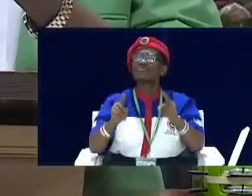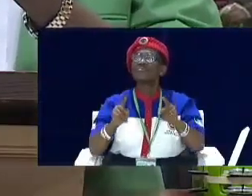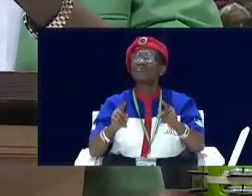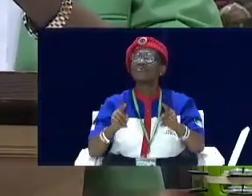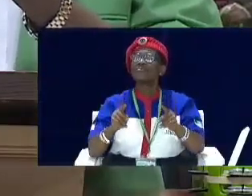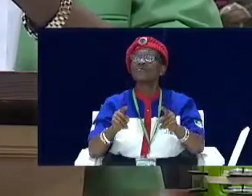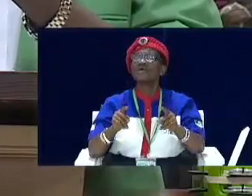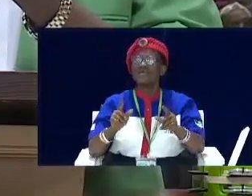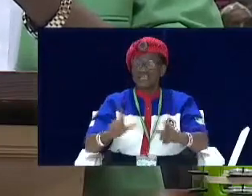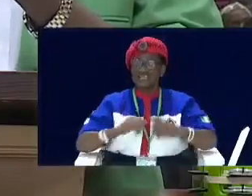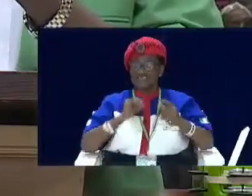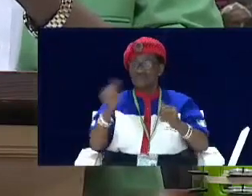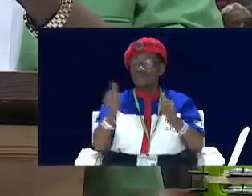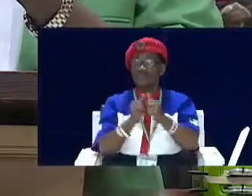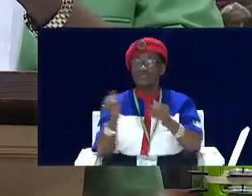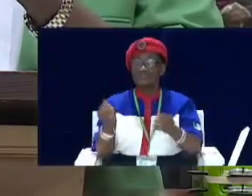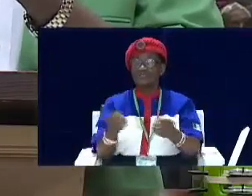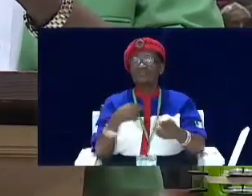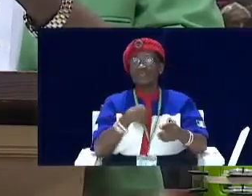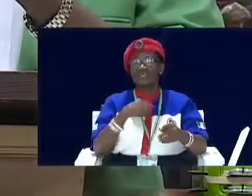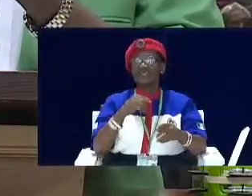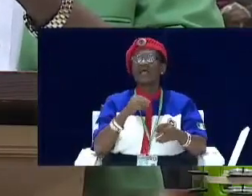I